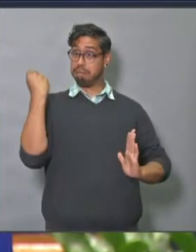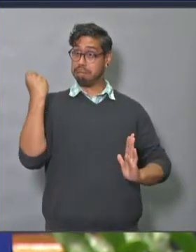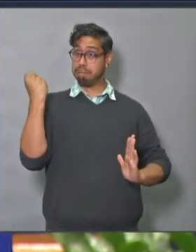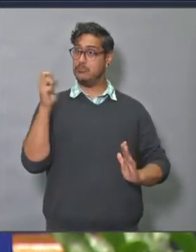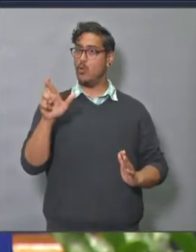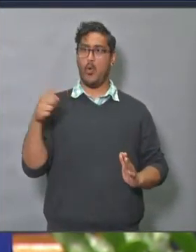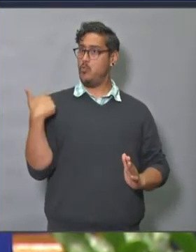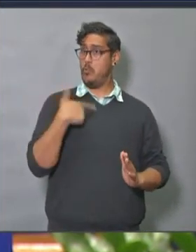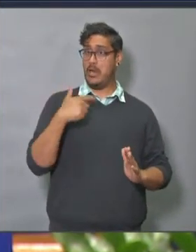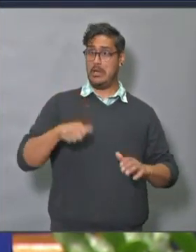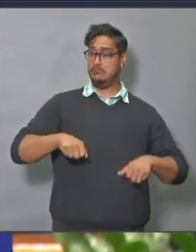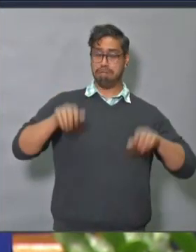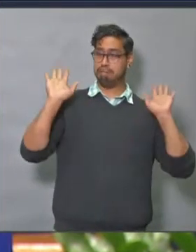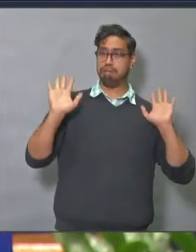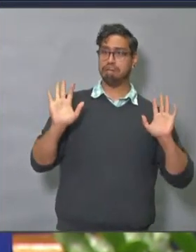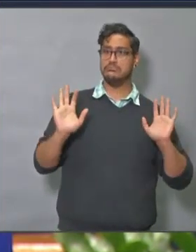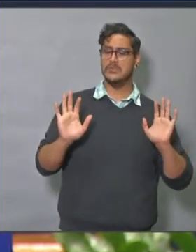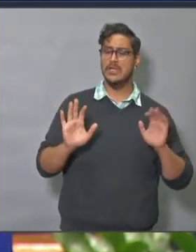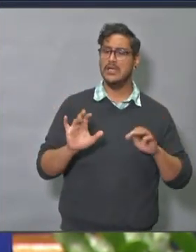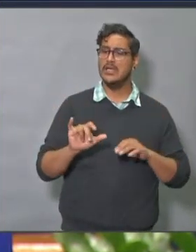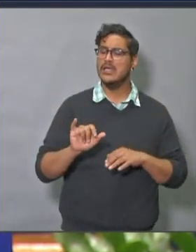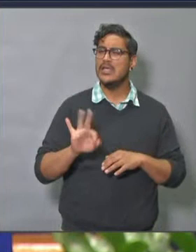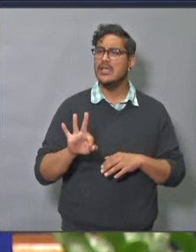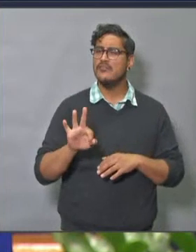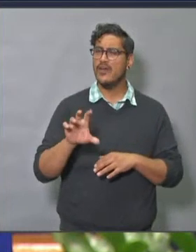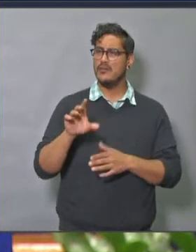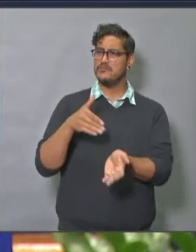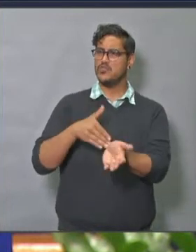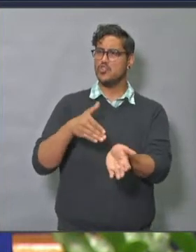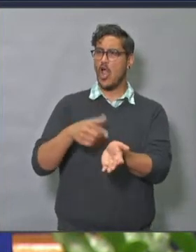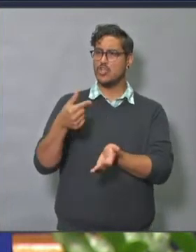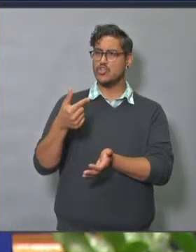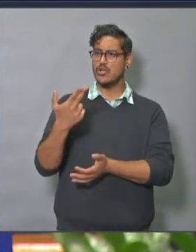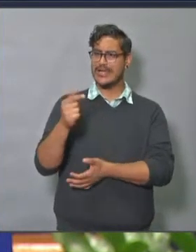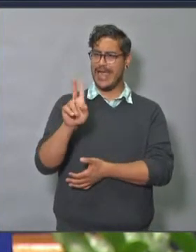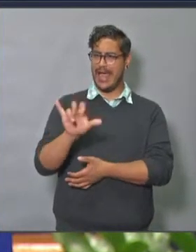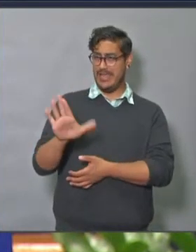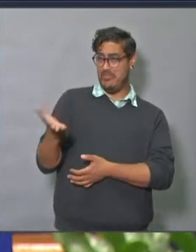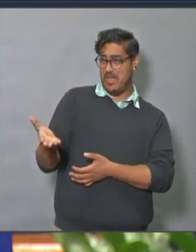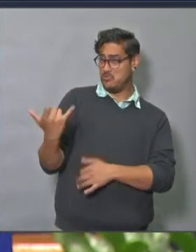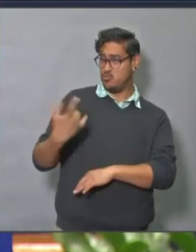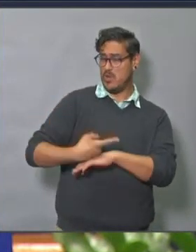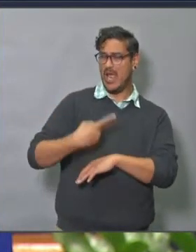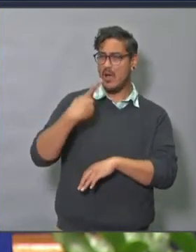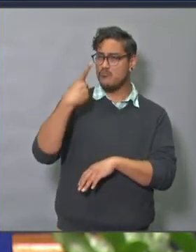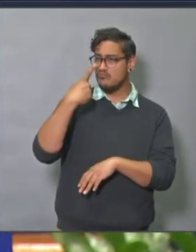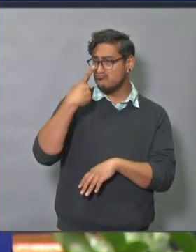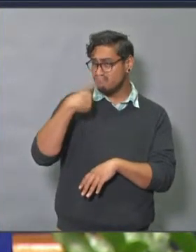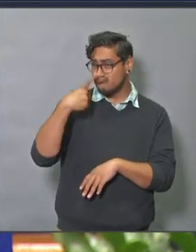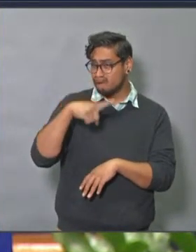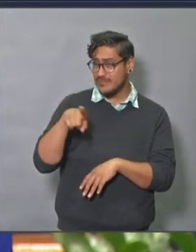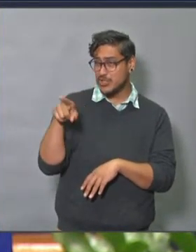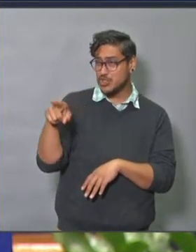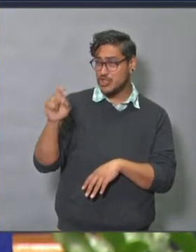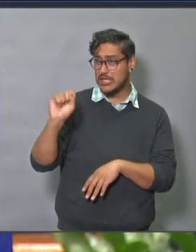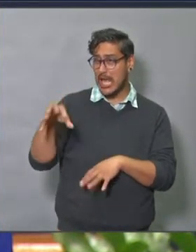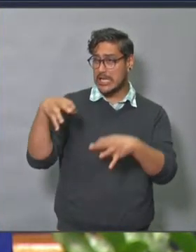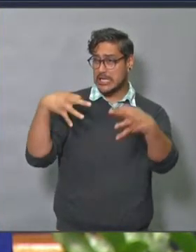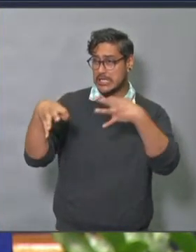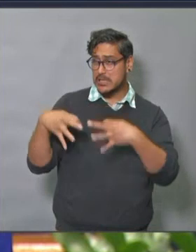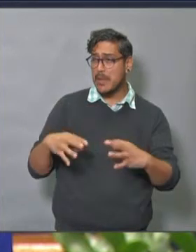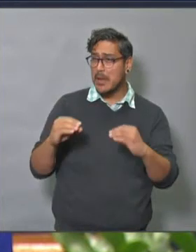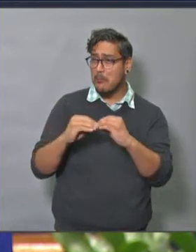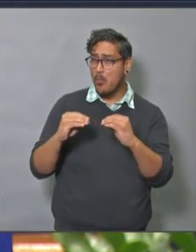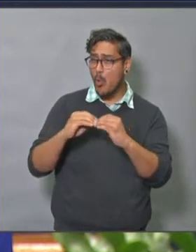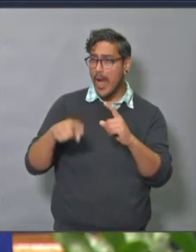point? And if your colleague, Dr. Galley, is with you today, I'm wondering if she could elaborate more on the